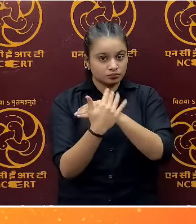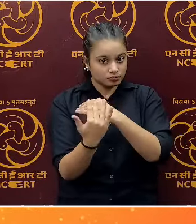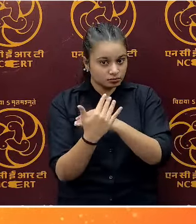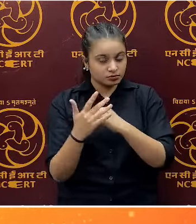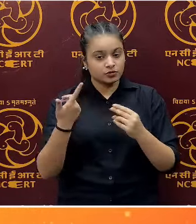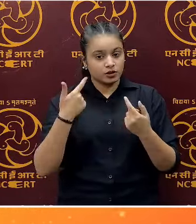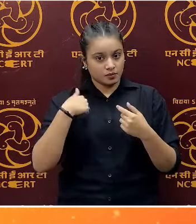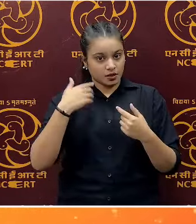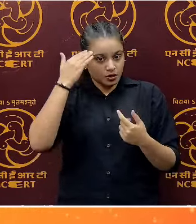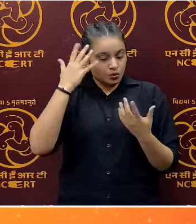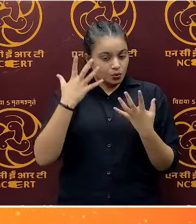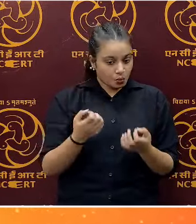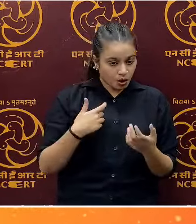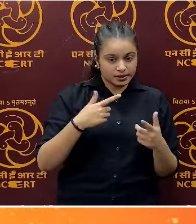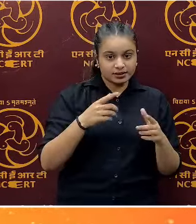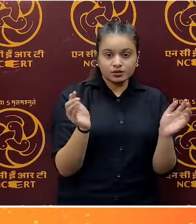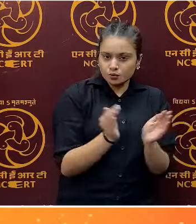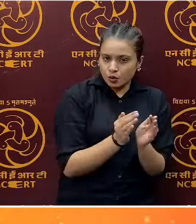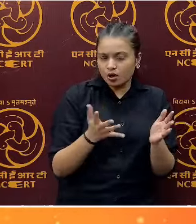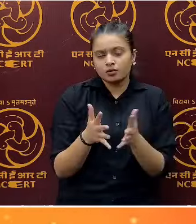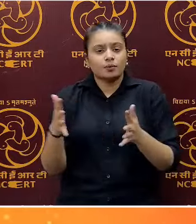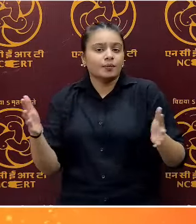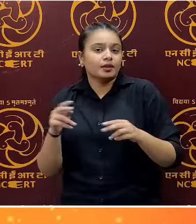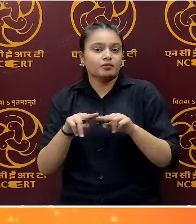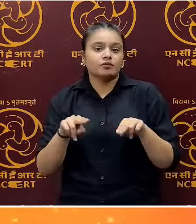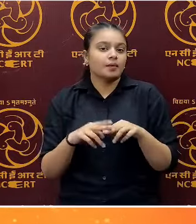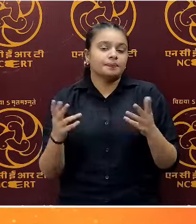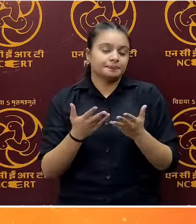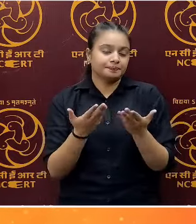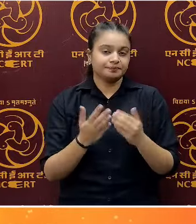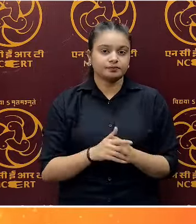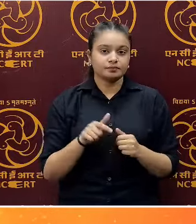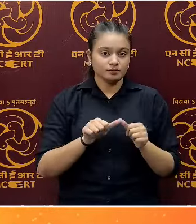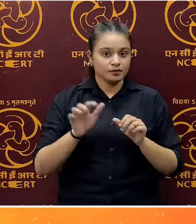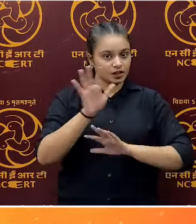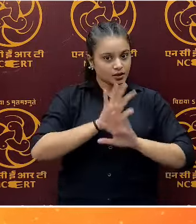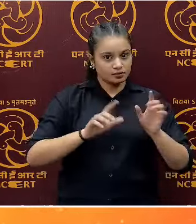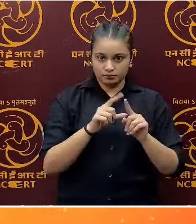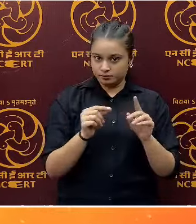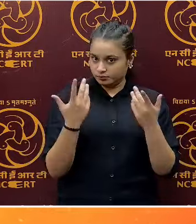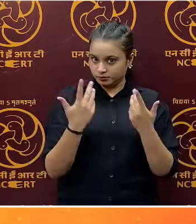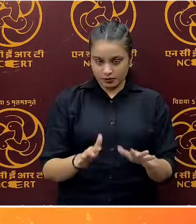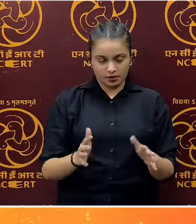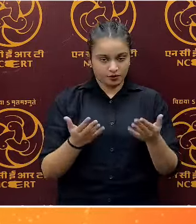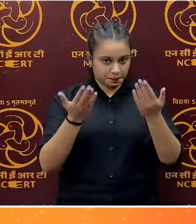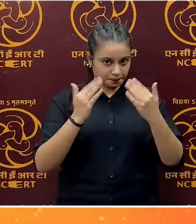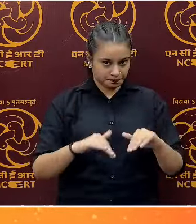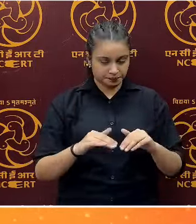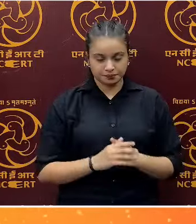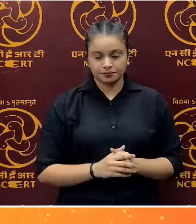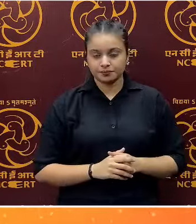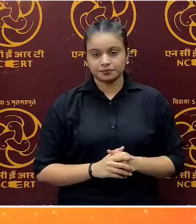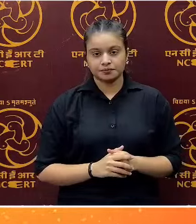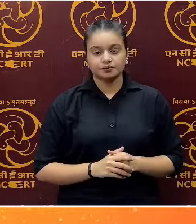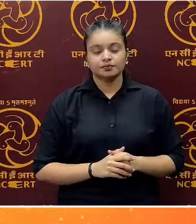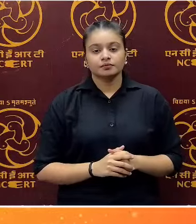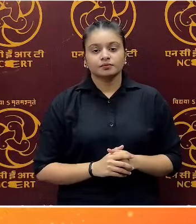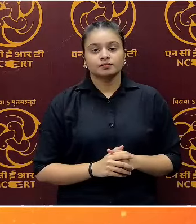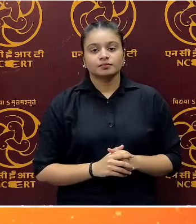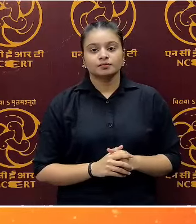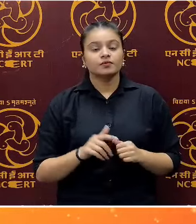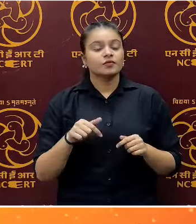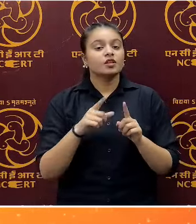whether you are from a joint family or a nuclear family. Yes. So this activity is done. Right. After this activity, what we